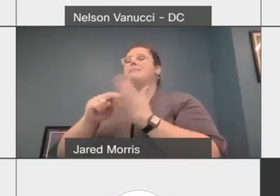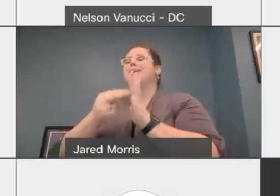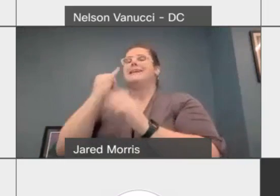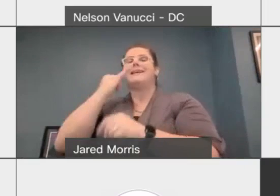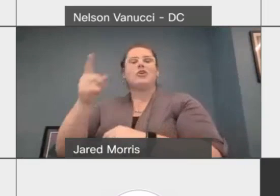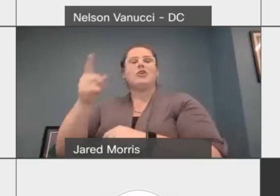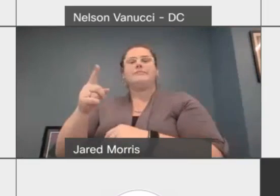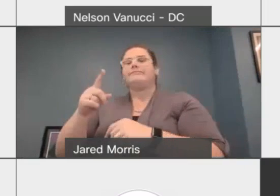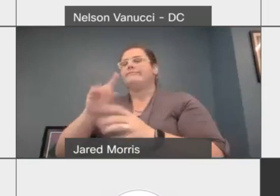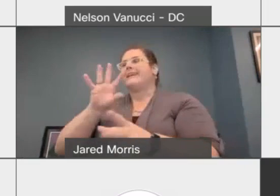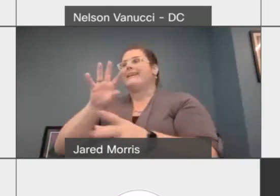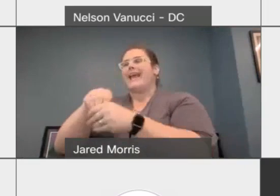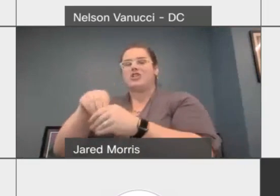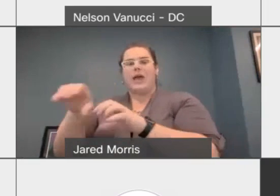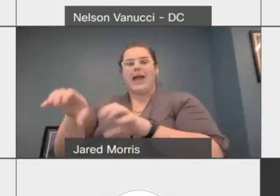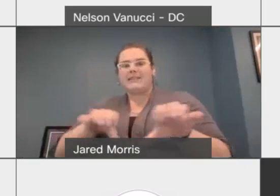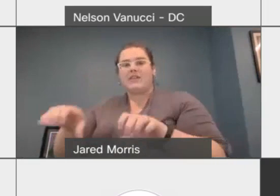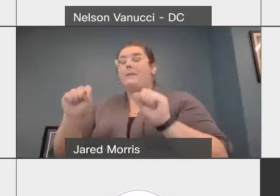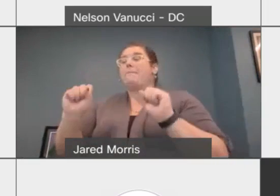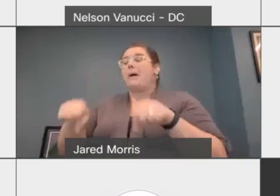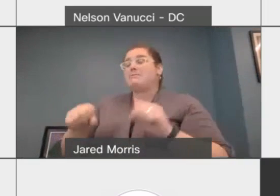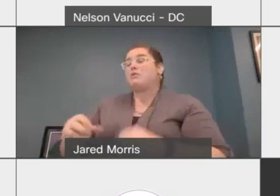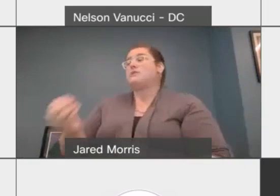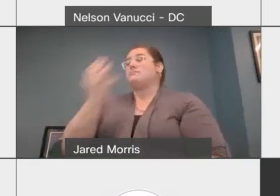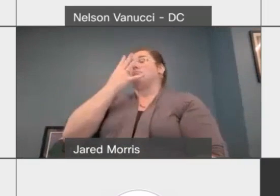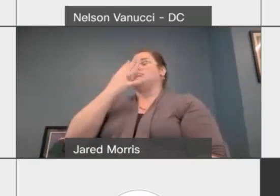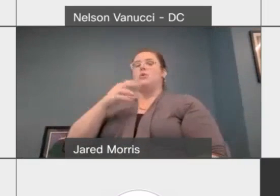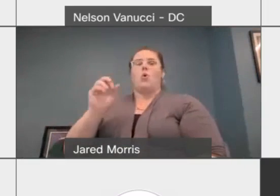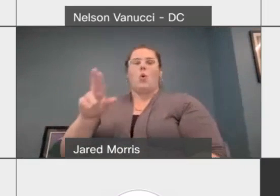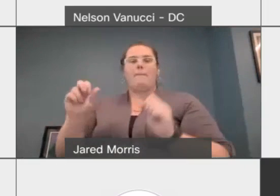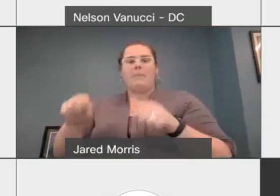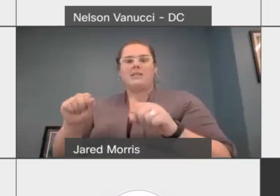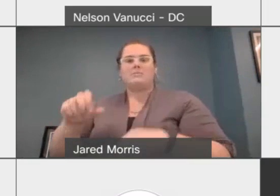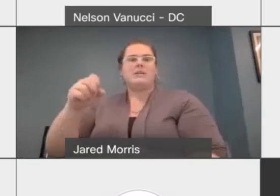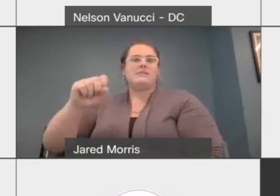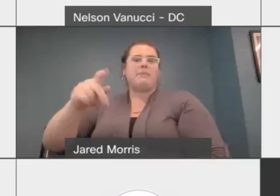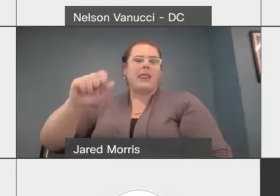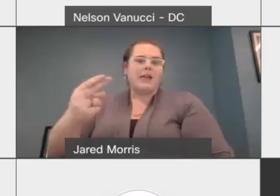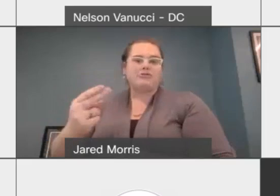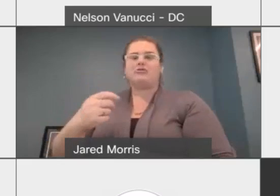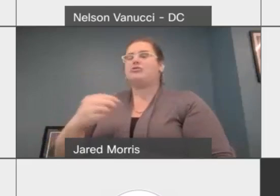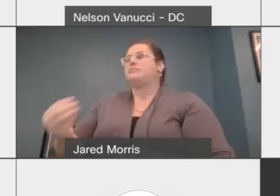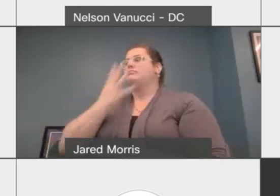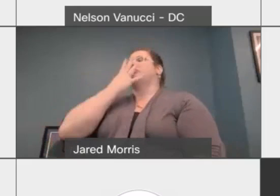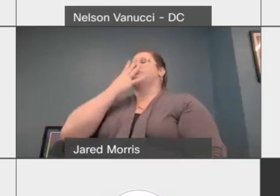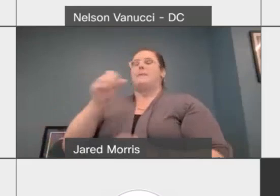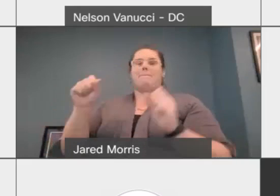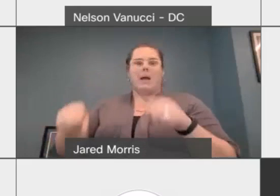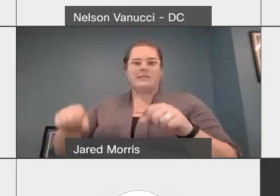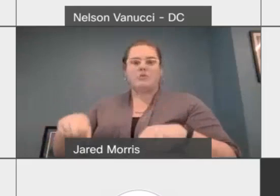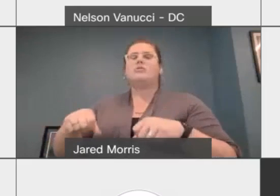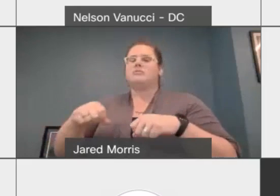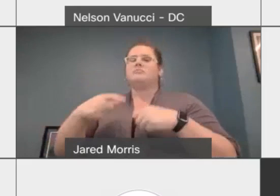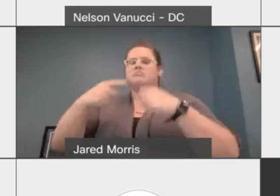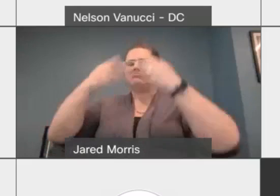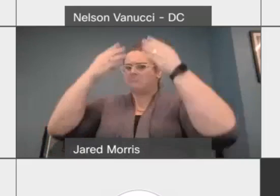there's the likelihood of splashes or sprays, you need to wear eye protection that's covered under standard precautions. And then